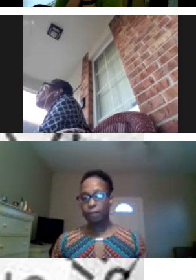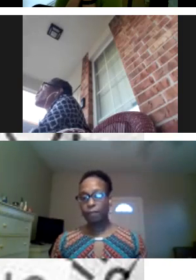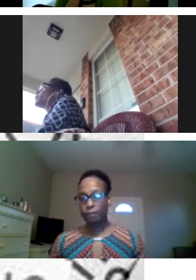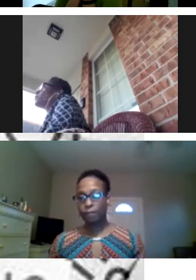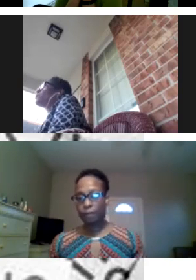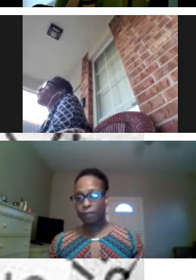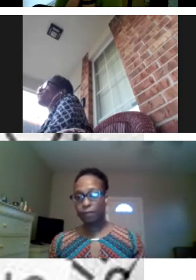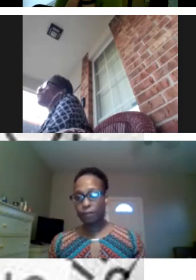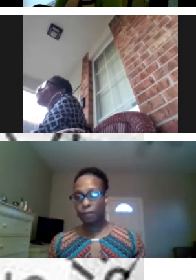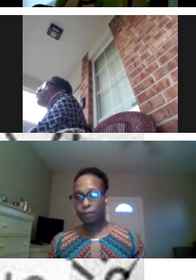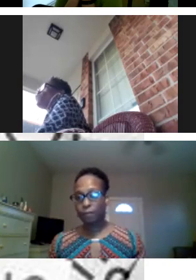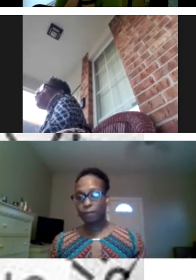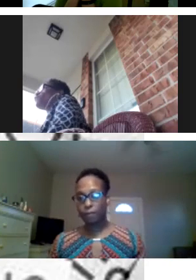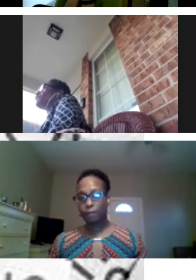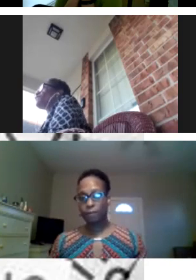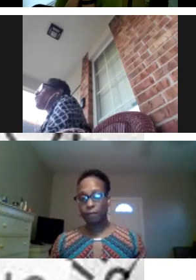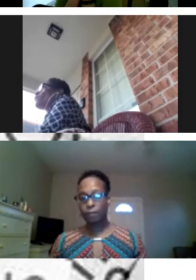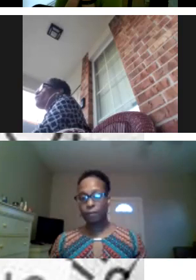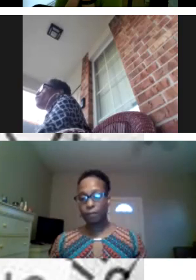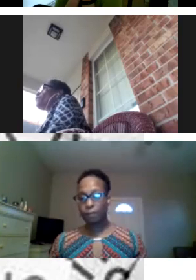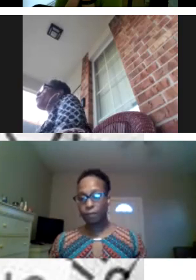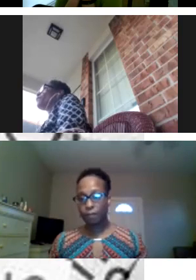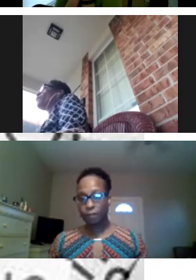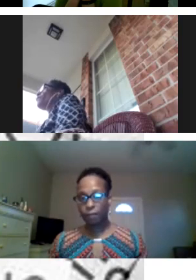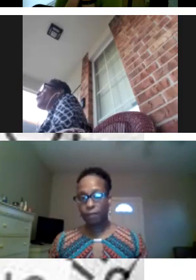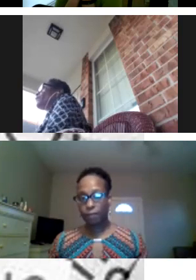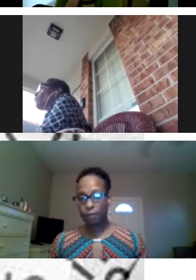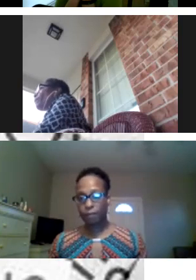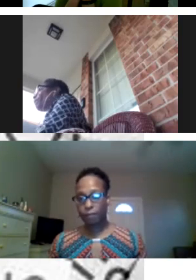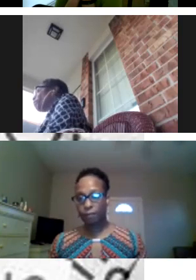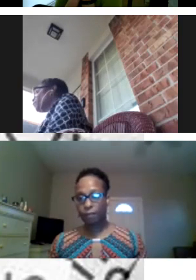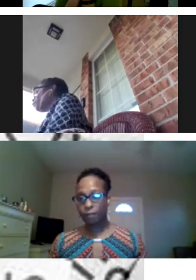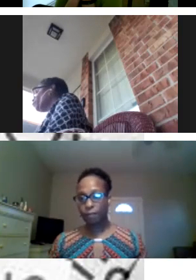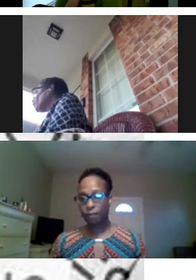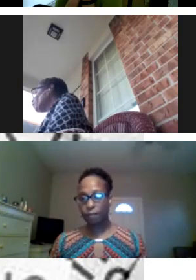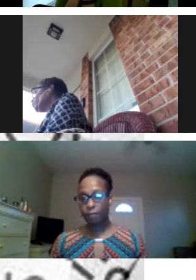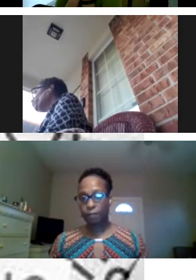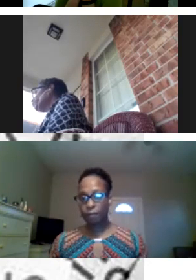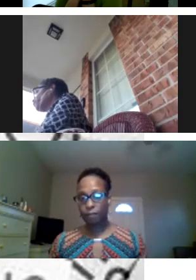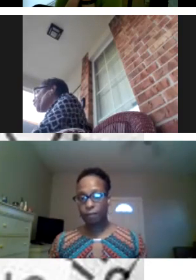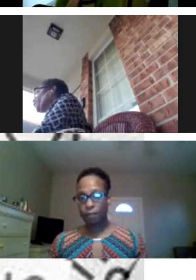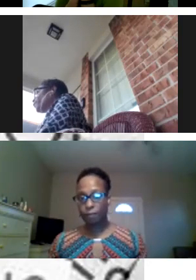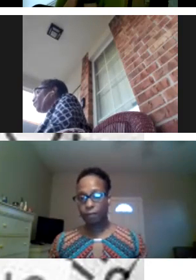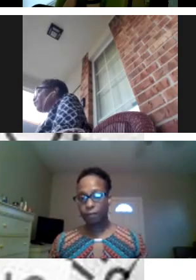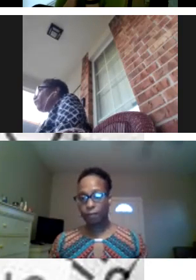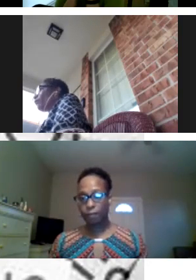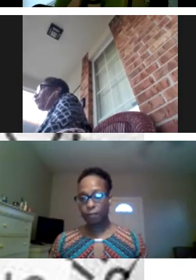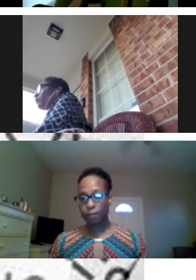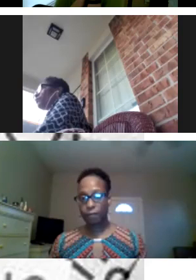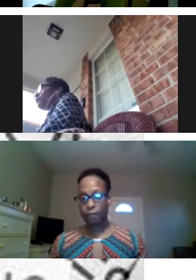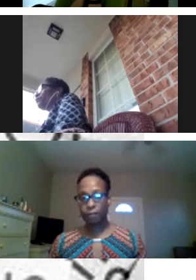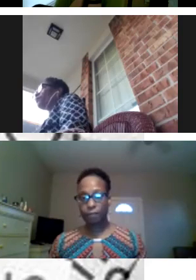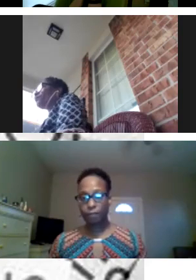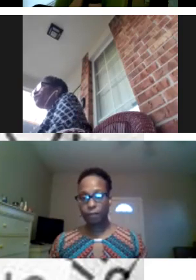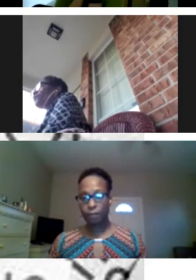that healthcare is something that's also going to affect them in the future. So it's not just something that we're fighting for us right